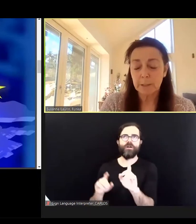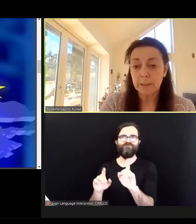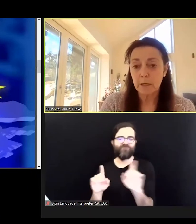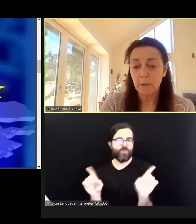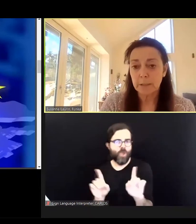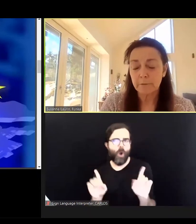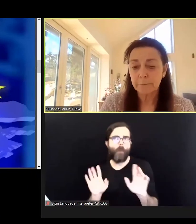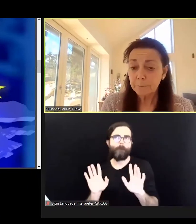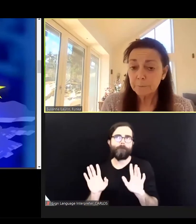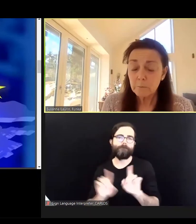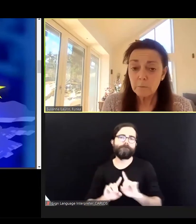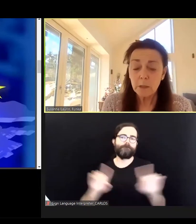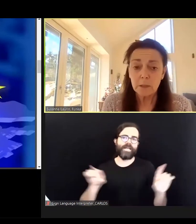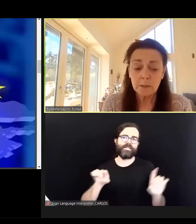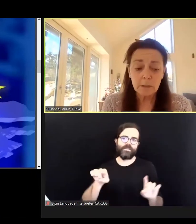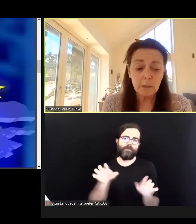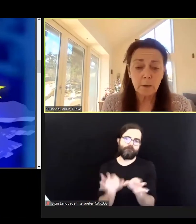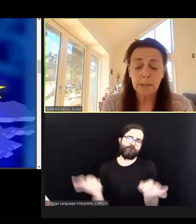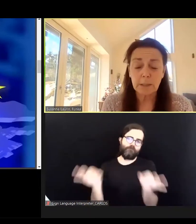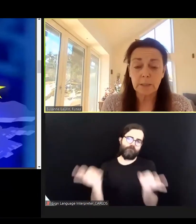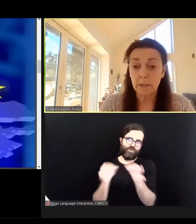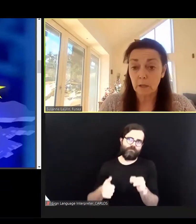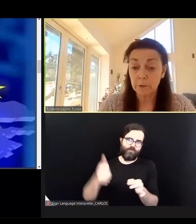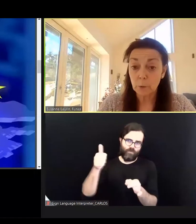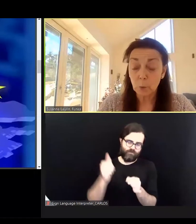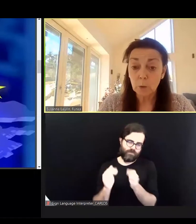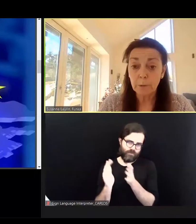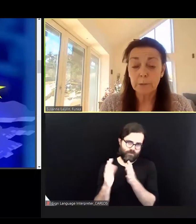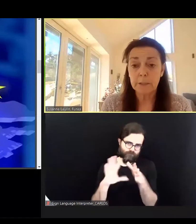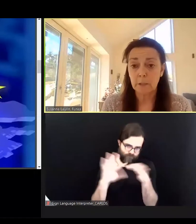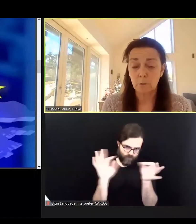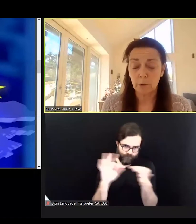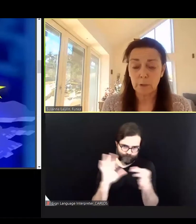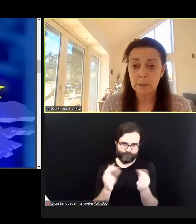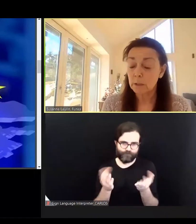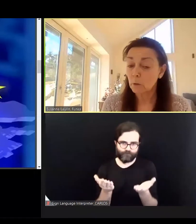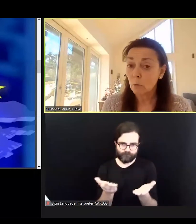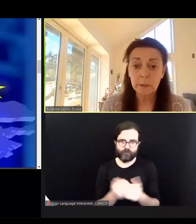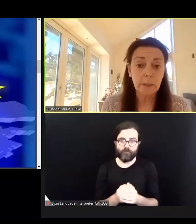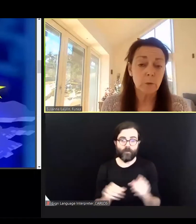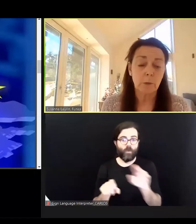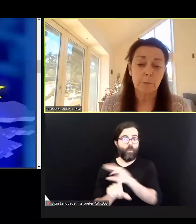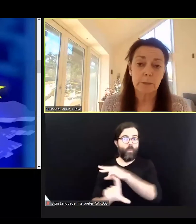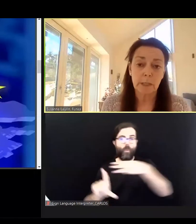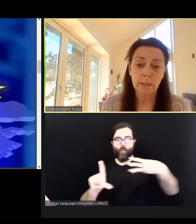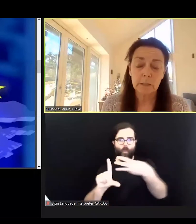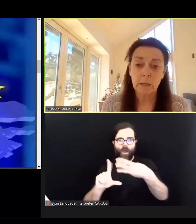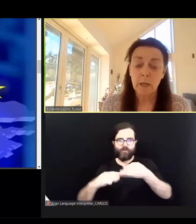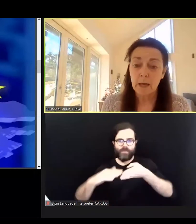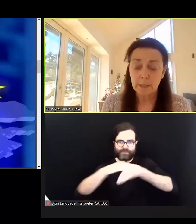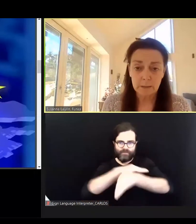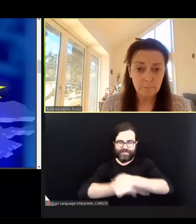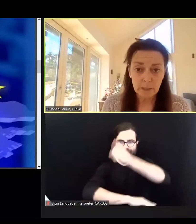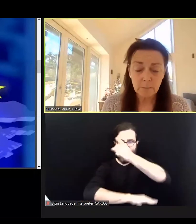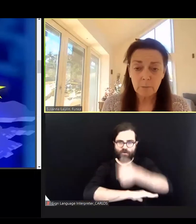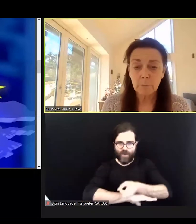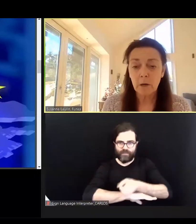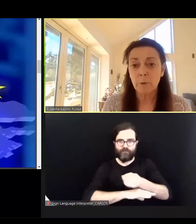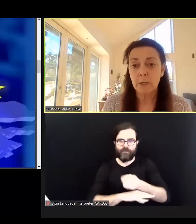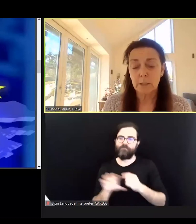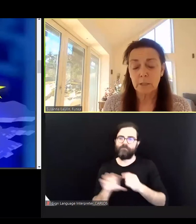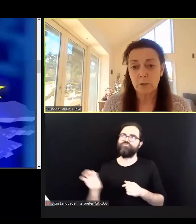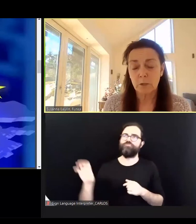accessibility requirements to public procurement. And then it's the Web Accessibility Directive, which covers public